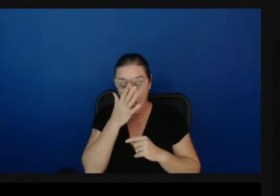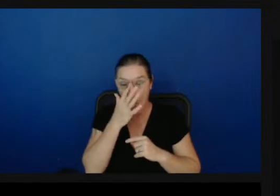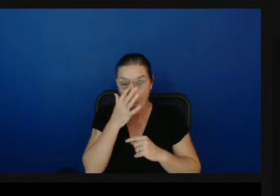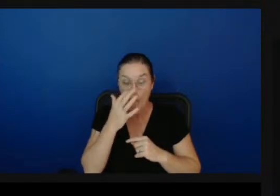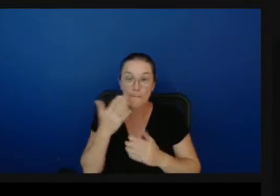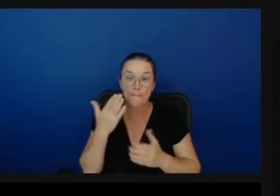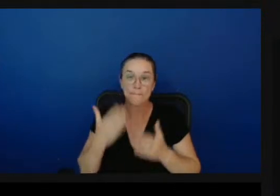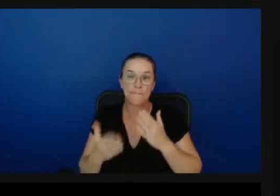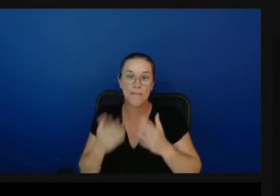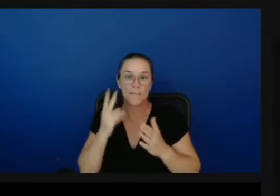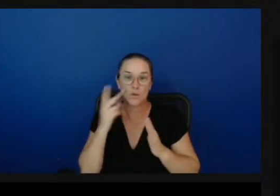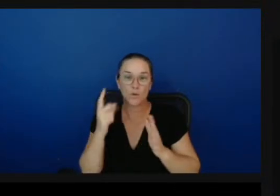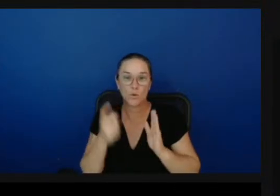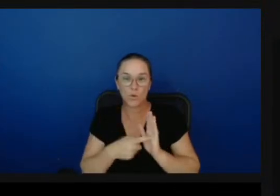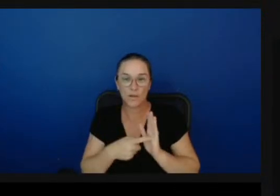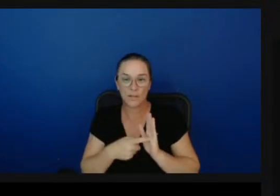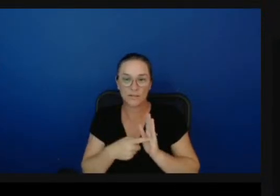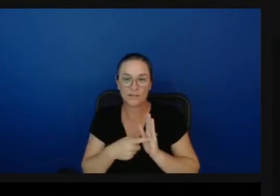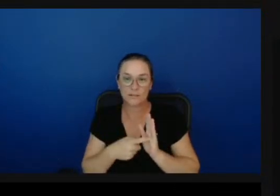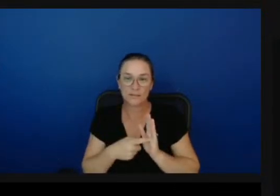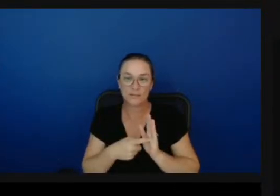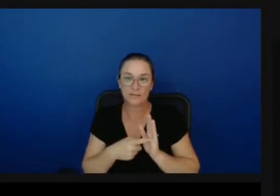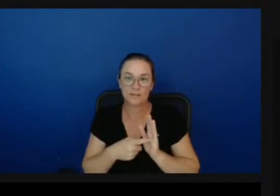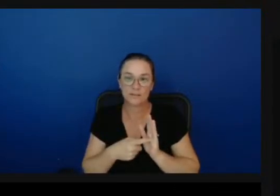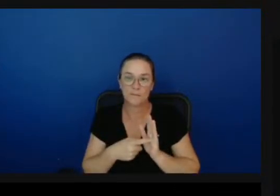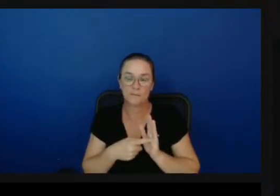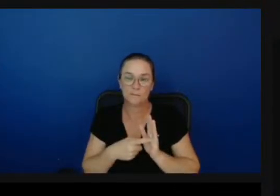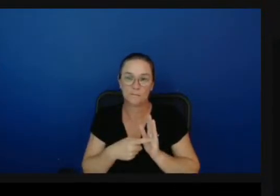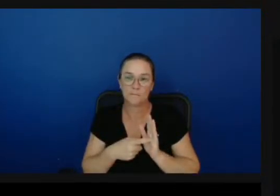might pick up is